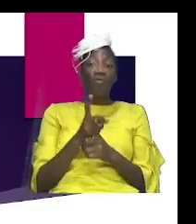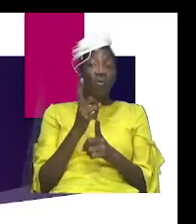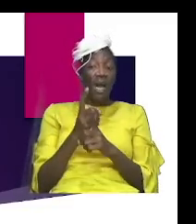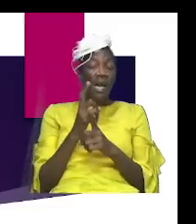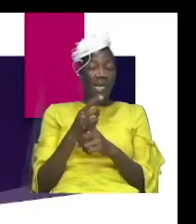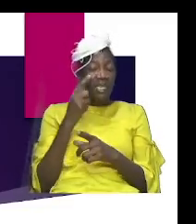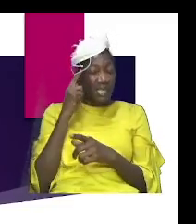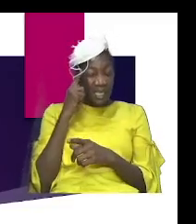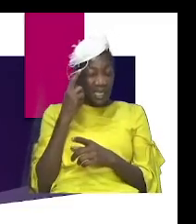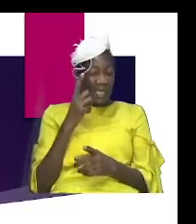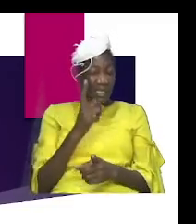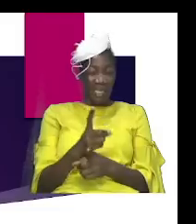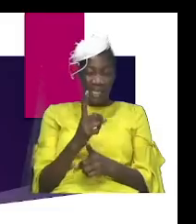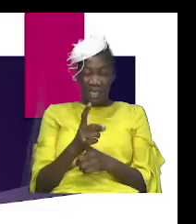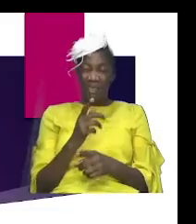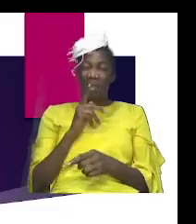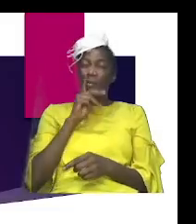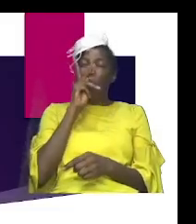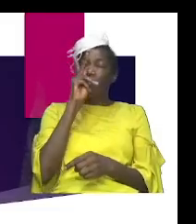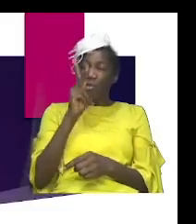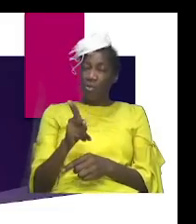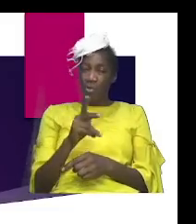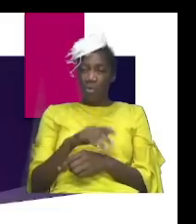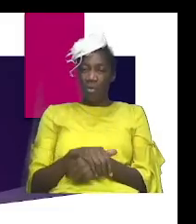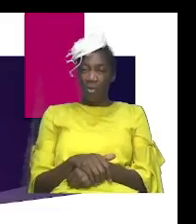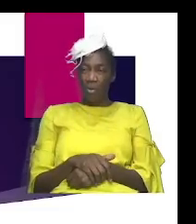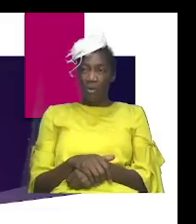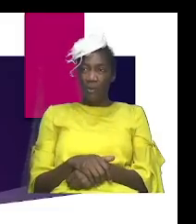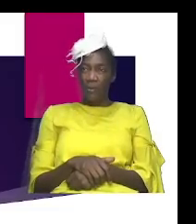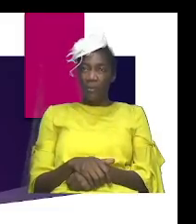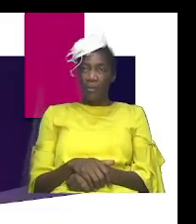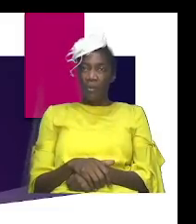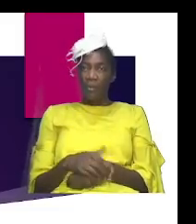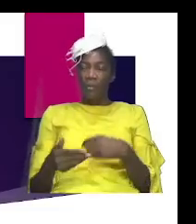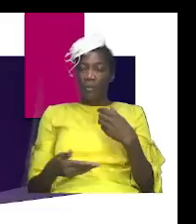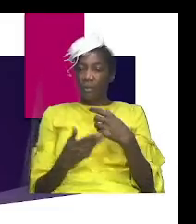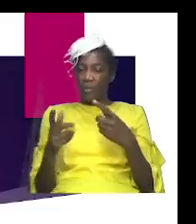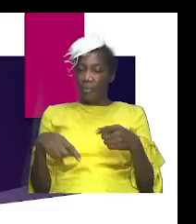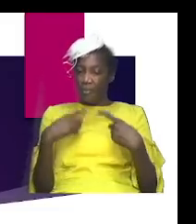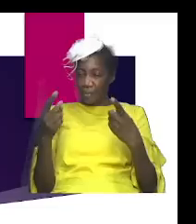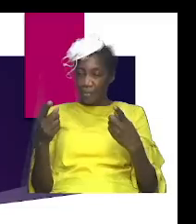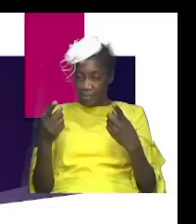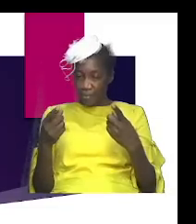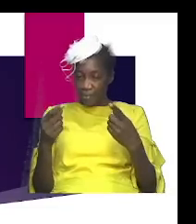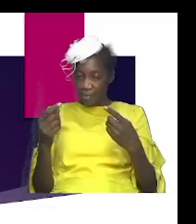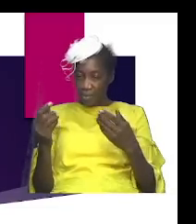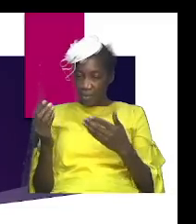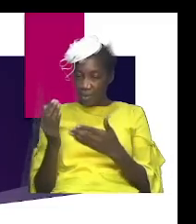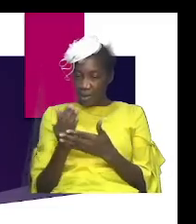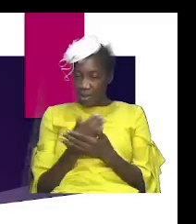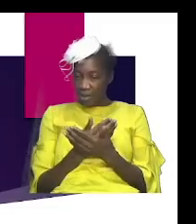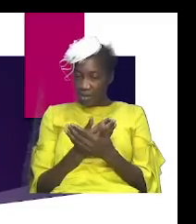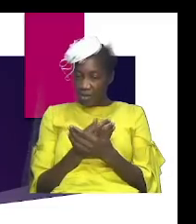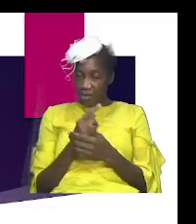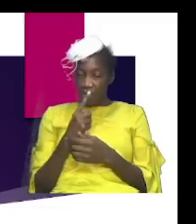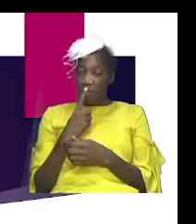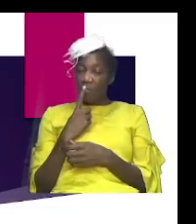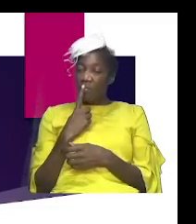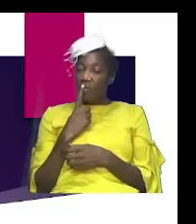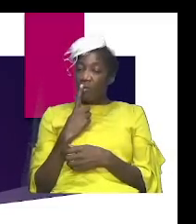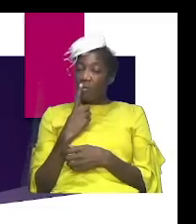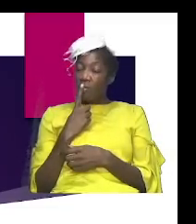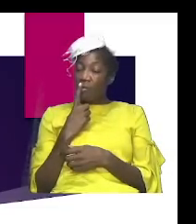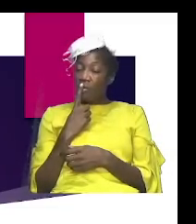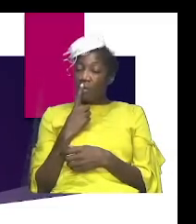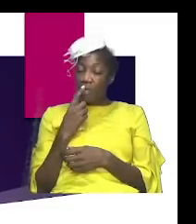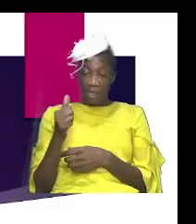intentions are pure. I am telling us, saints of God, there are going to be some folks that are quiet and in the